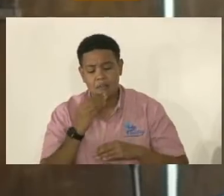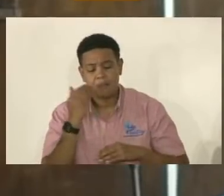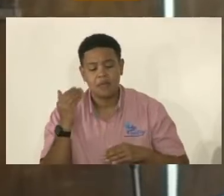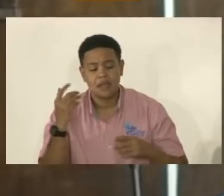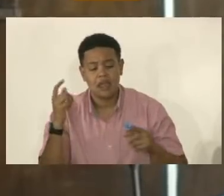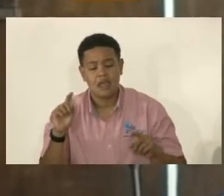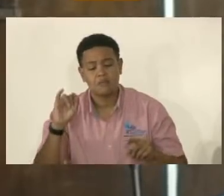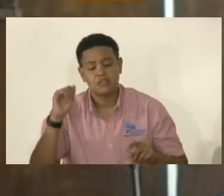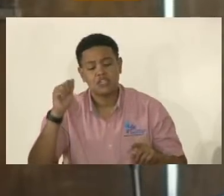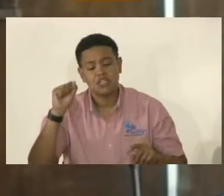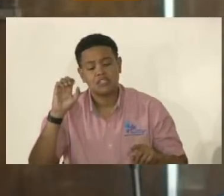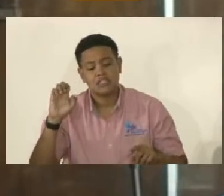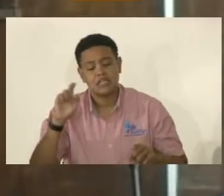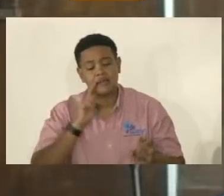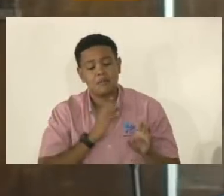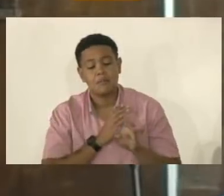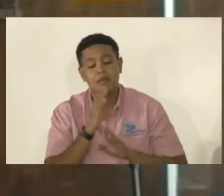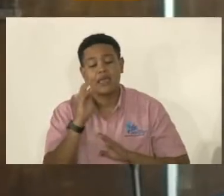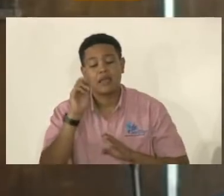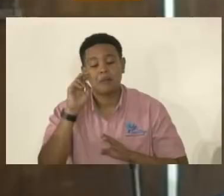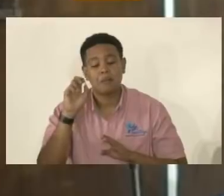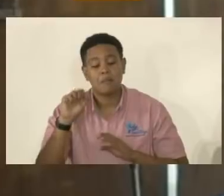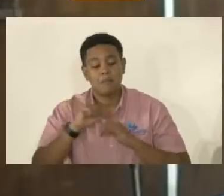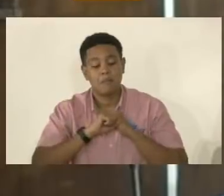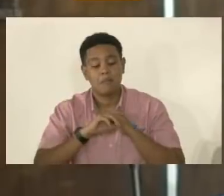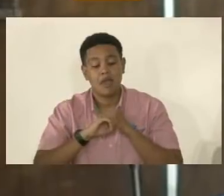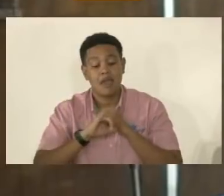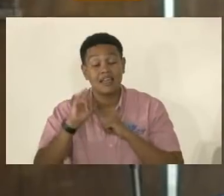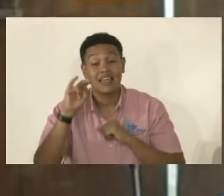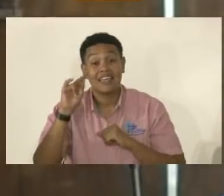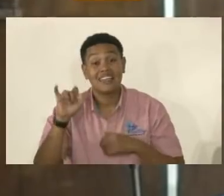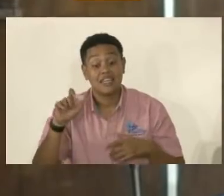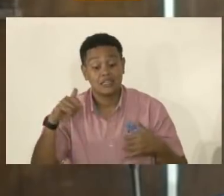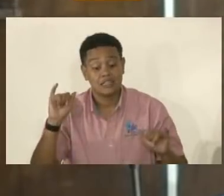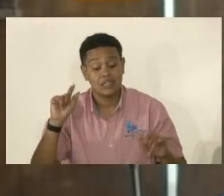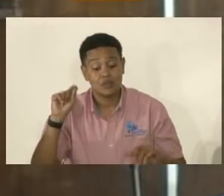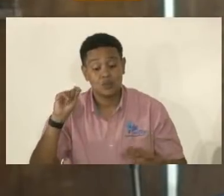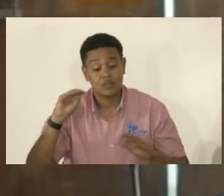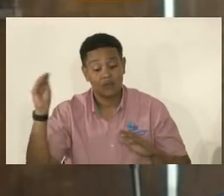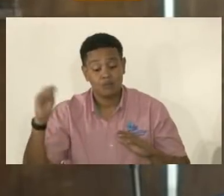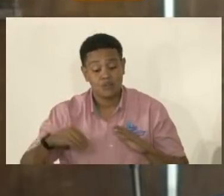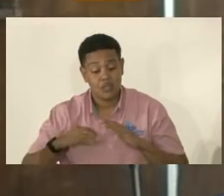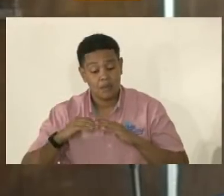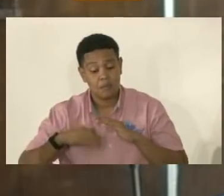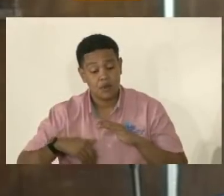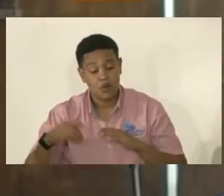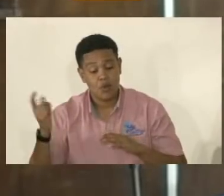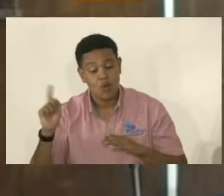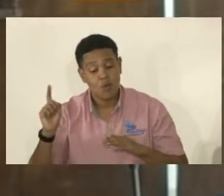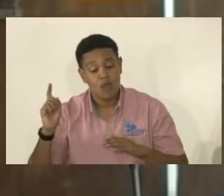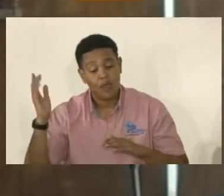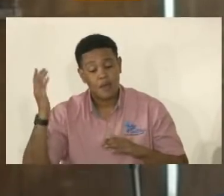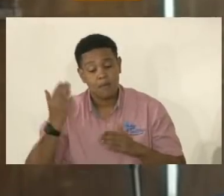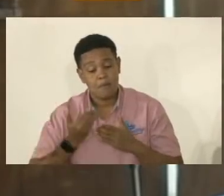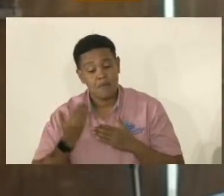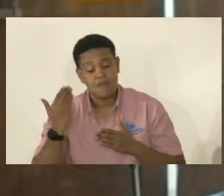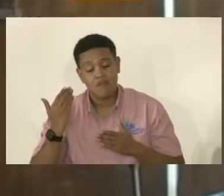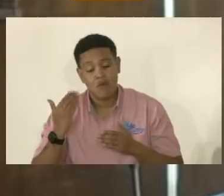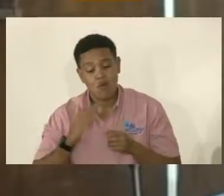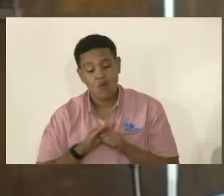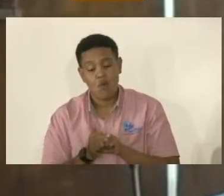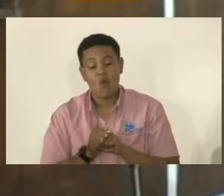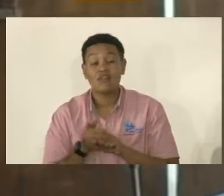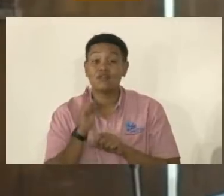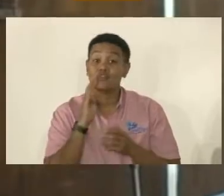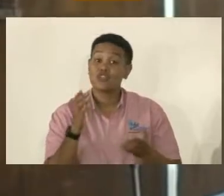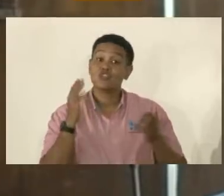the JSE main market index is still almost 20% below where it was just prior to COVID. This suggests